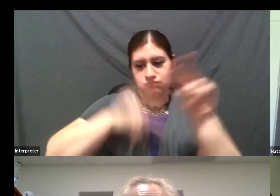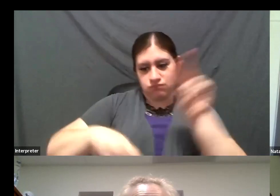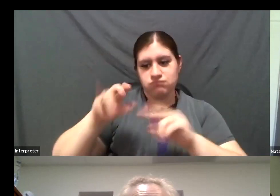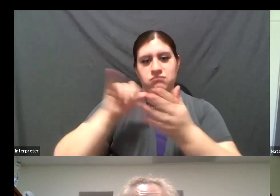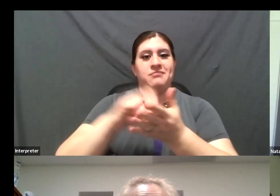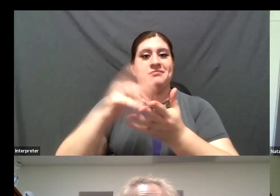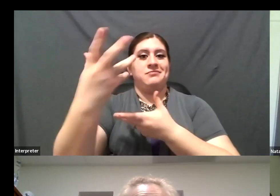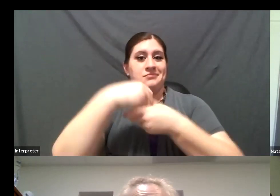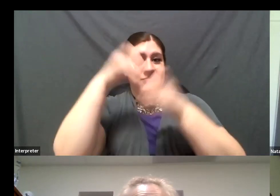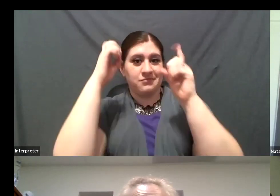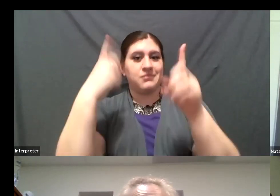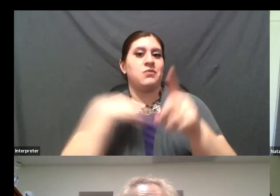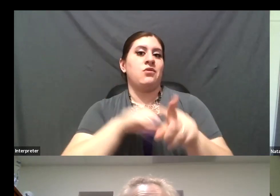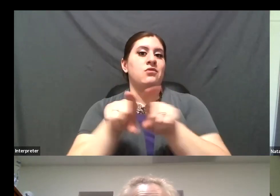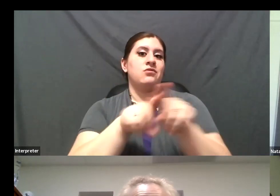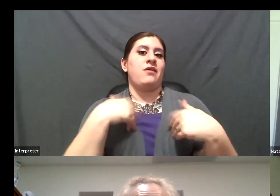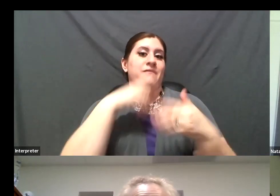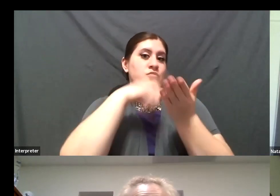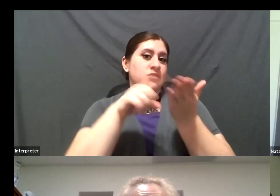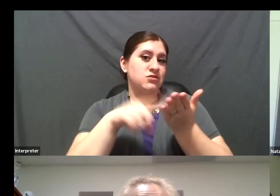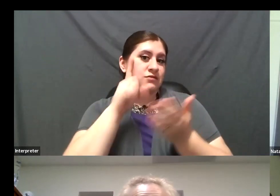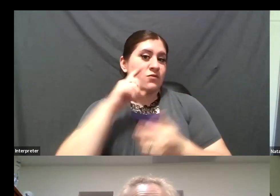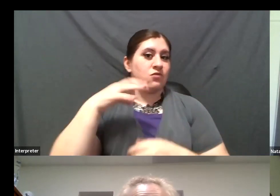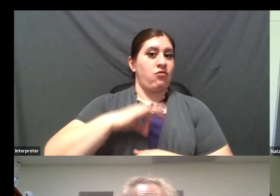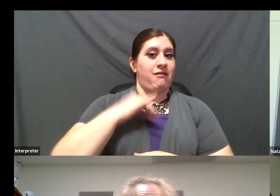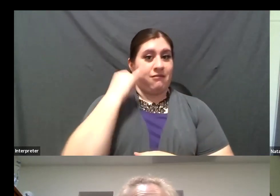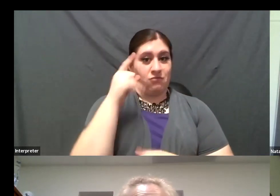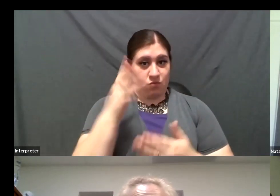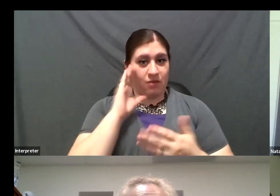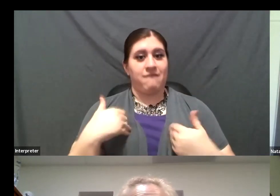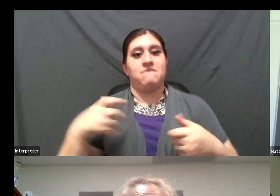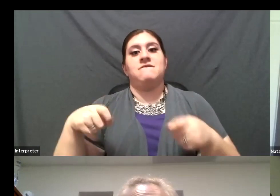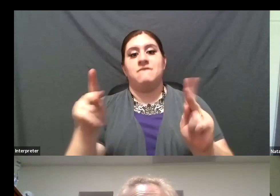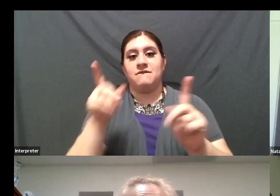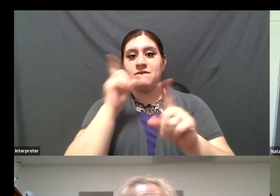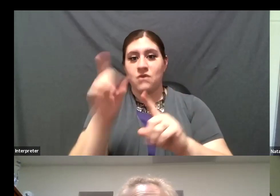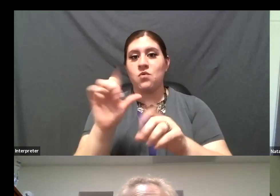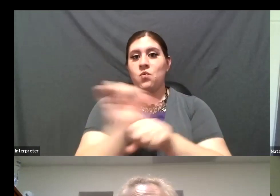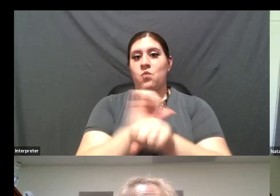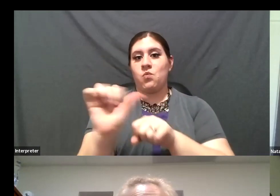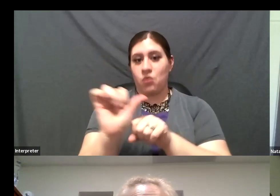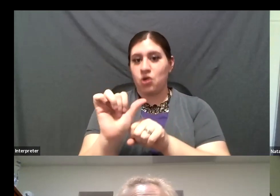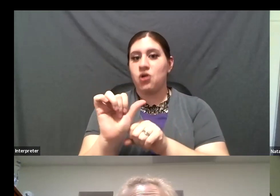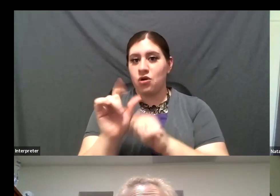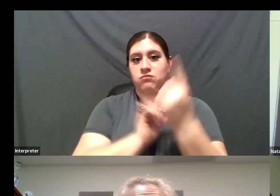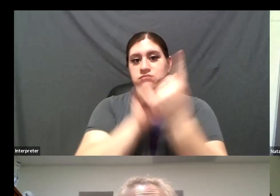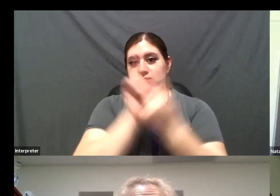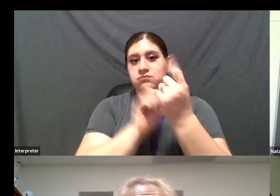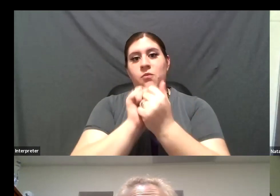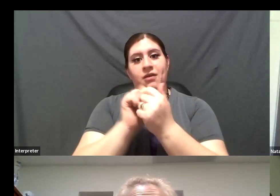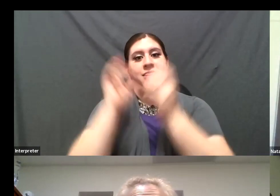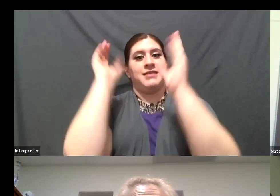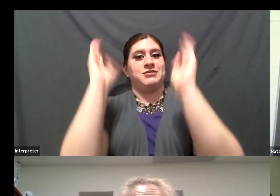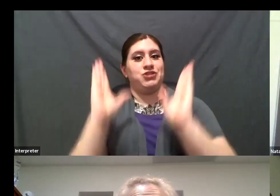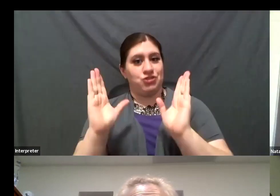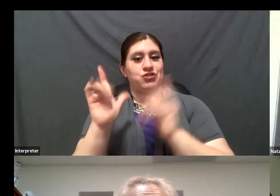We also have research for credit, so you have opportunities to work one-on-one with an instructor